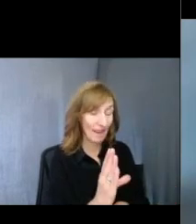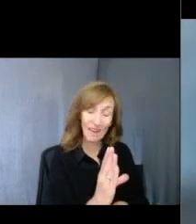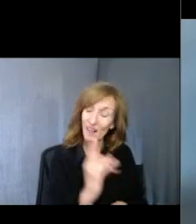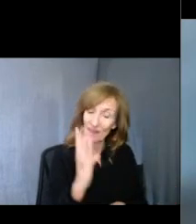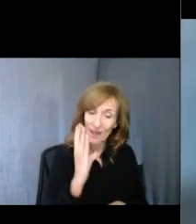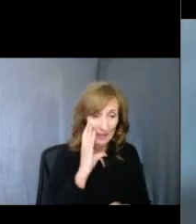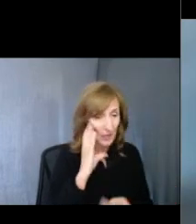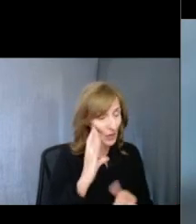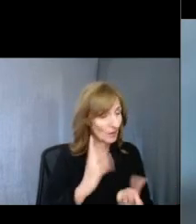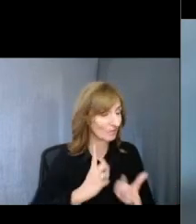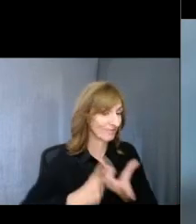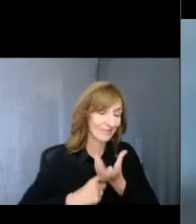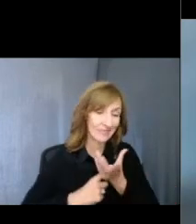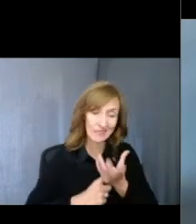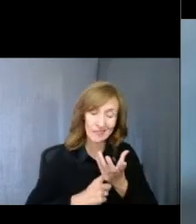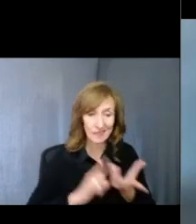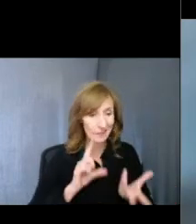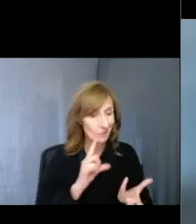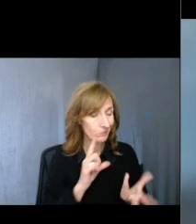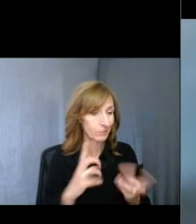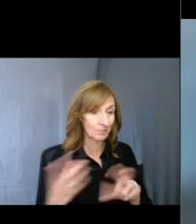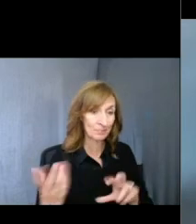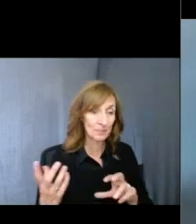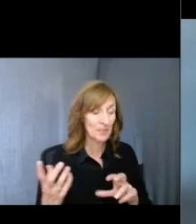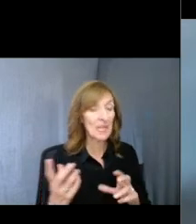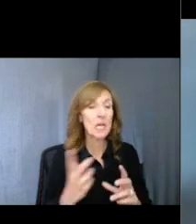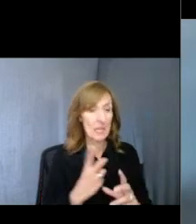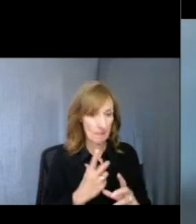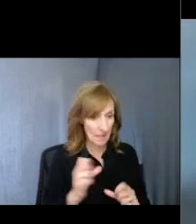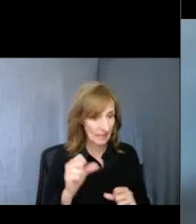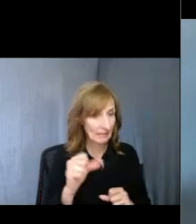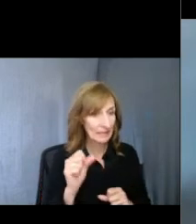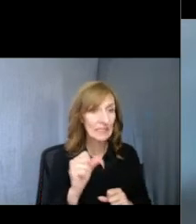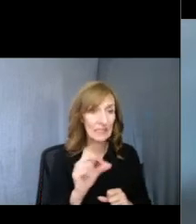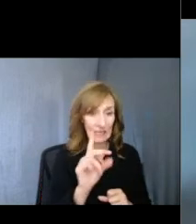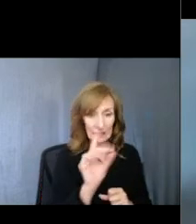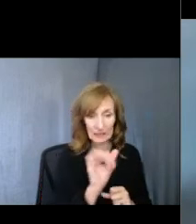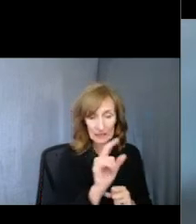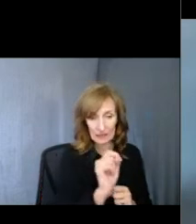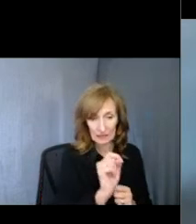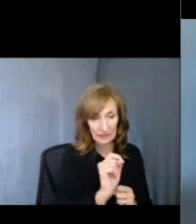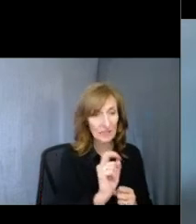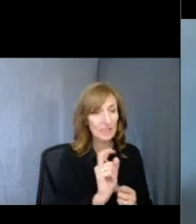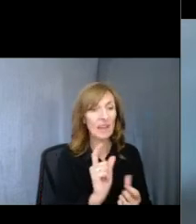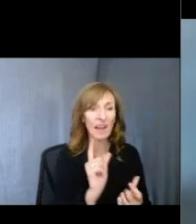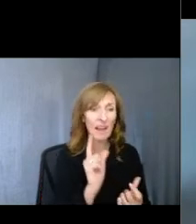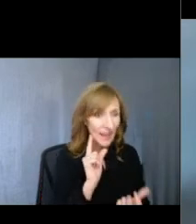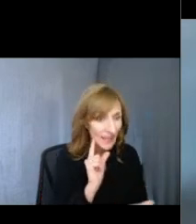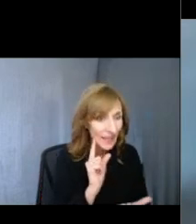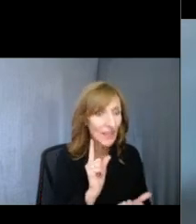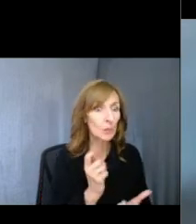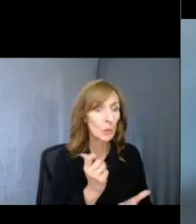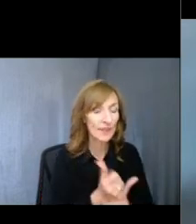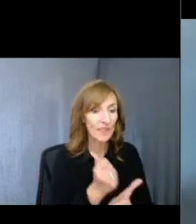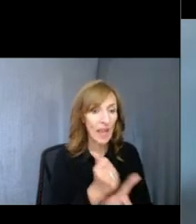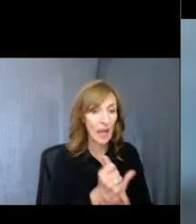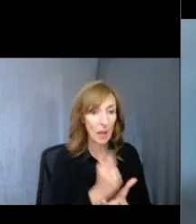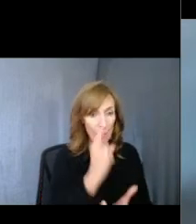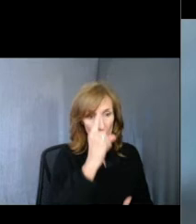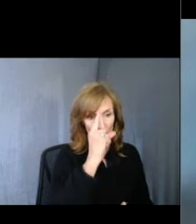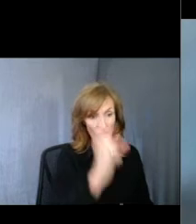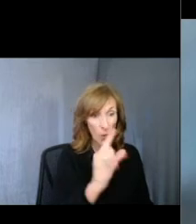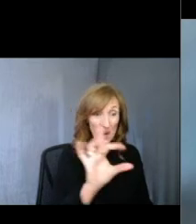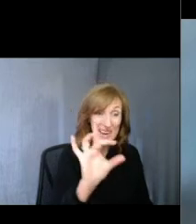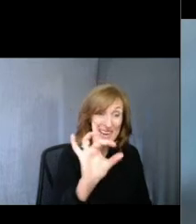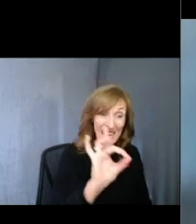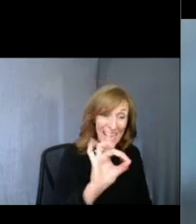kidney disease with diet and improving it for probably 80 years now, that long we've been doing